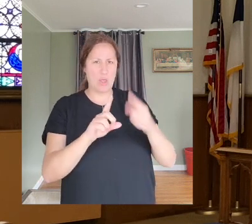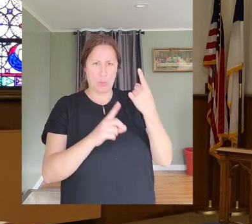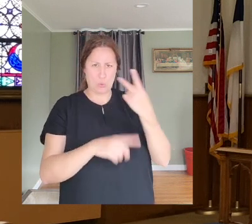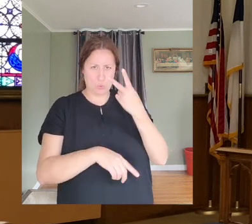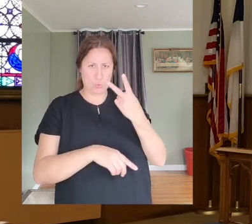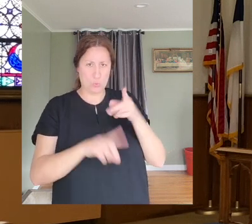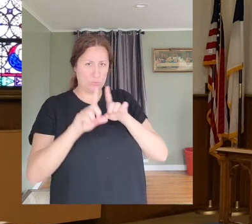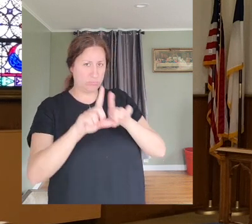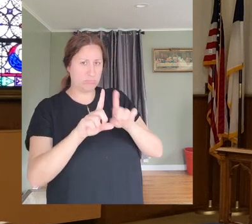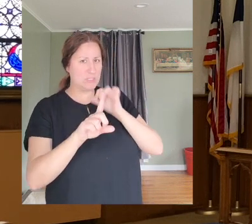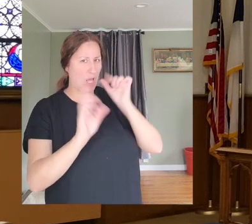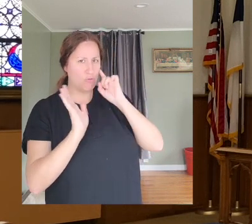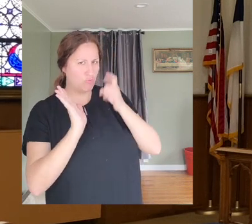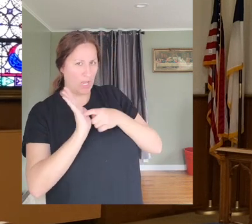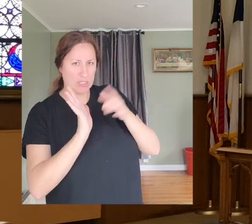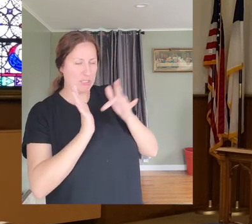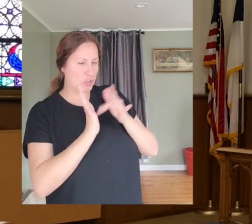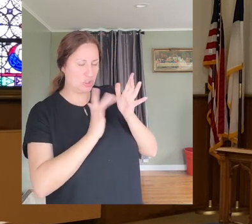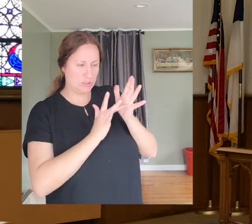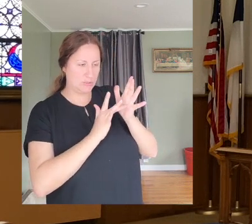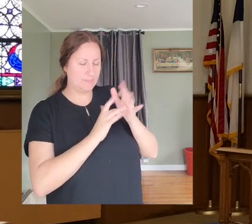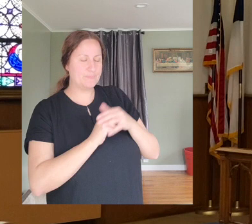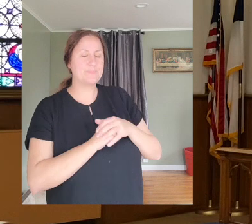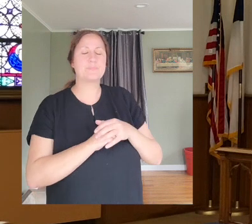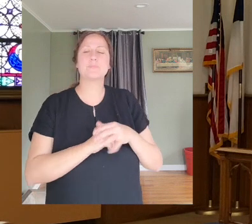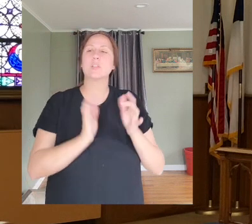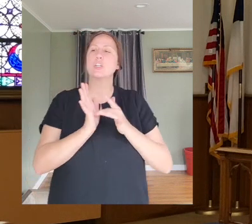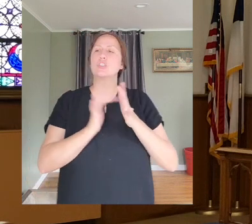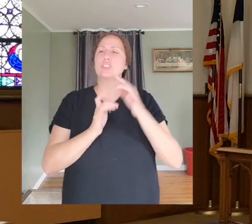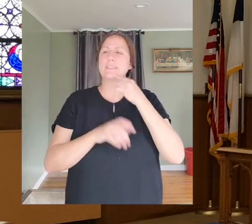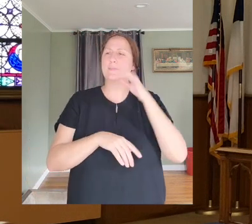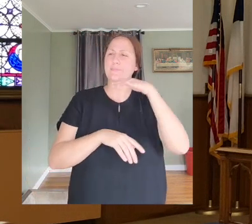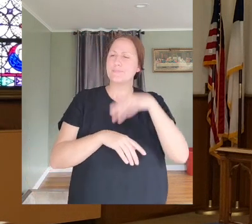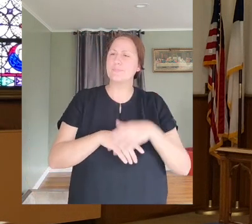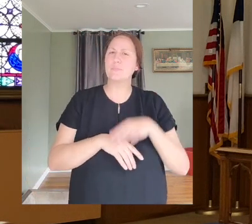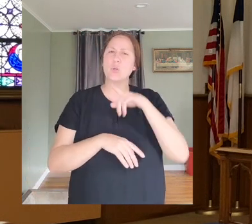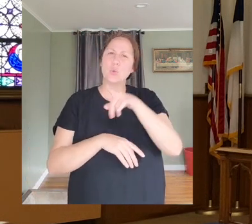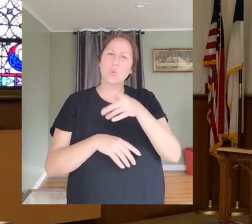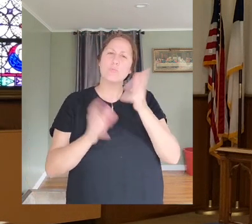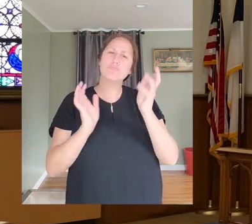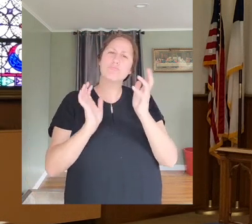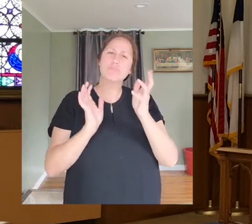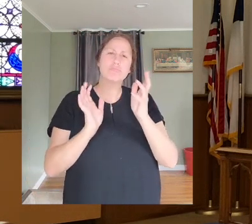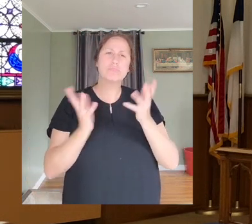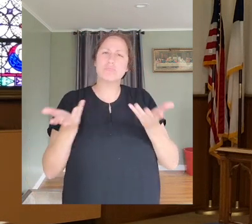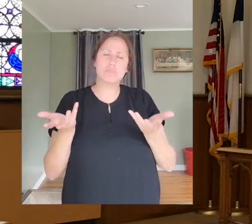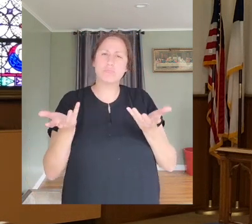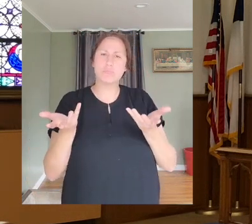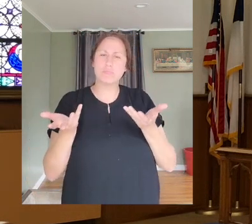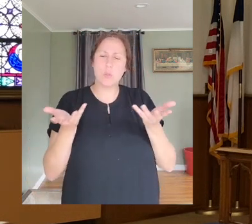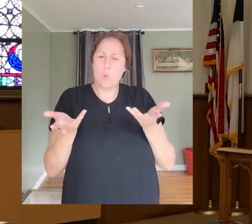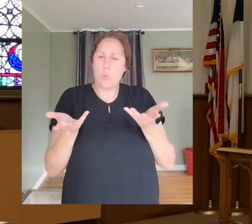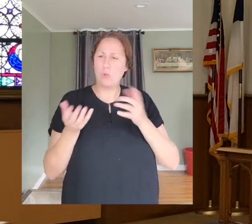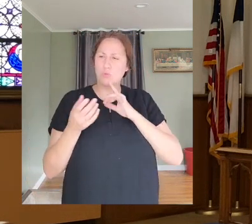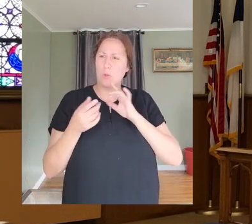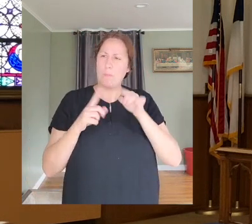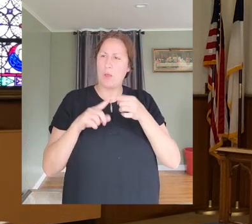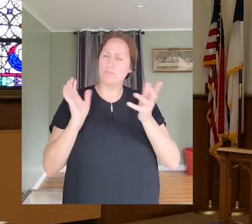him. And he said to them, "What is this conversation that you are holding with each other as you